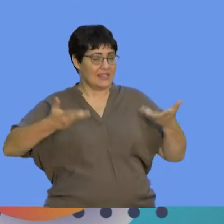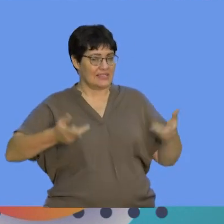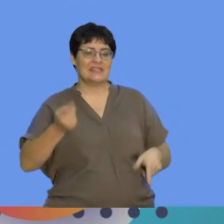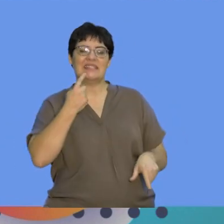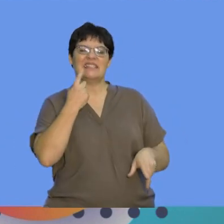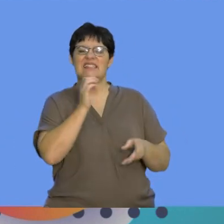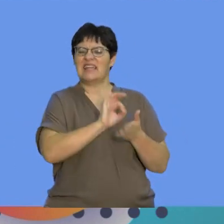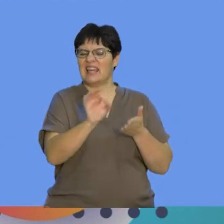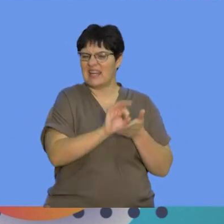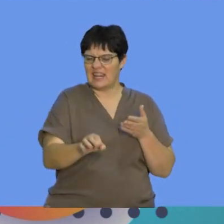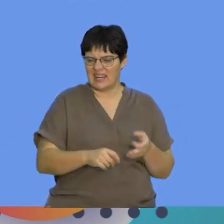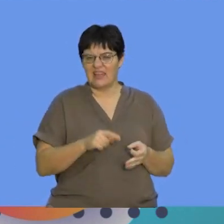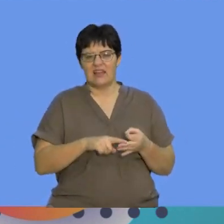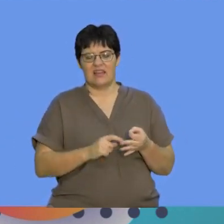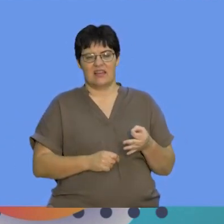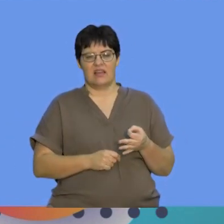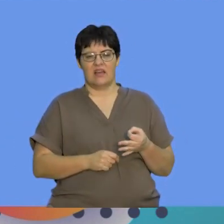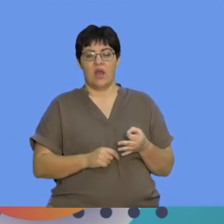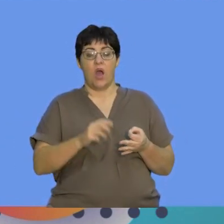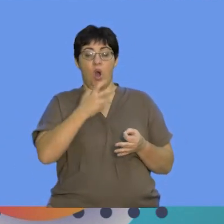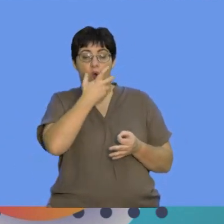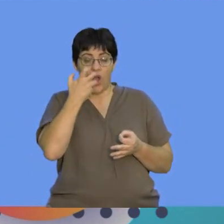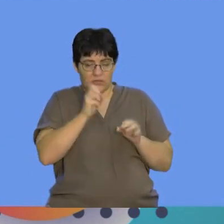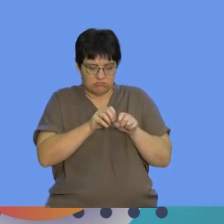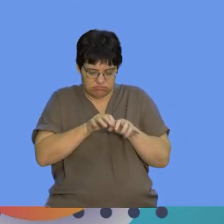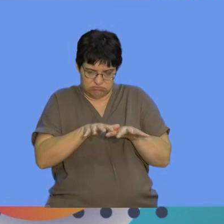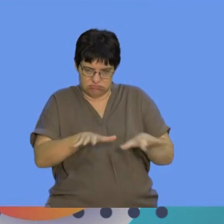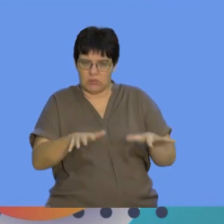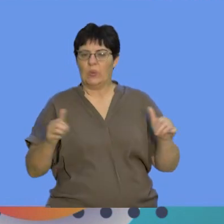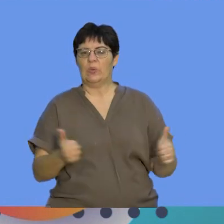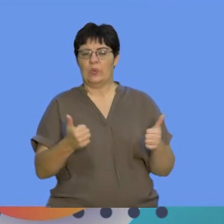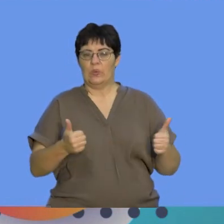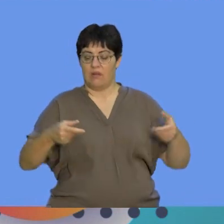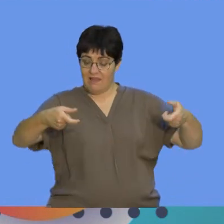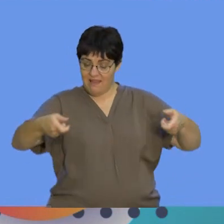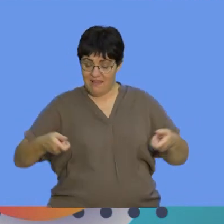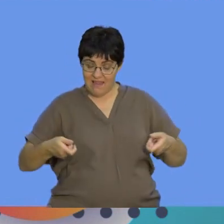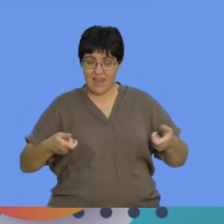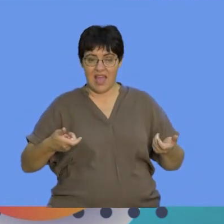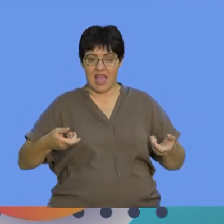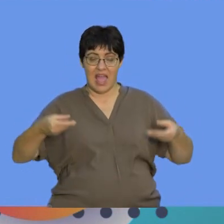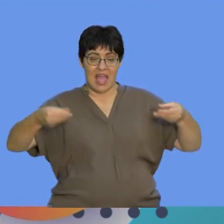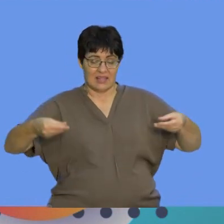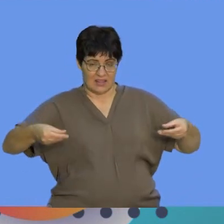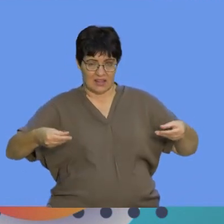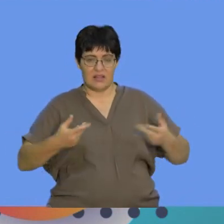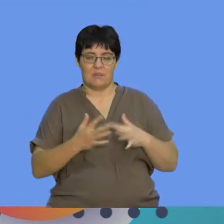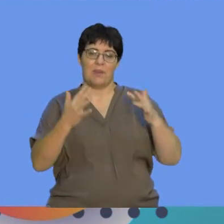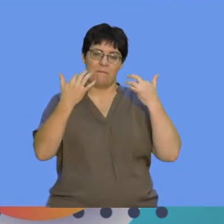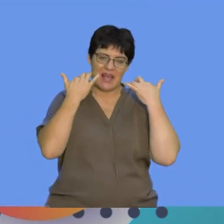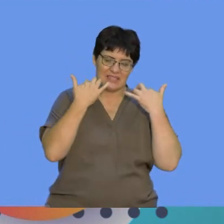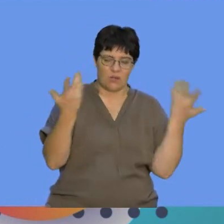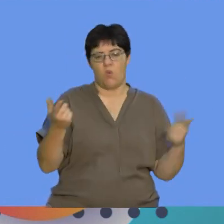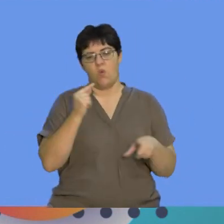is a good thermal conductor, while the handles of the pots are actually made of, plastic or